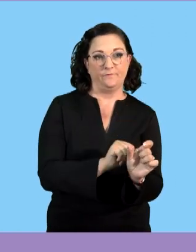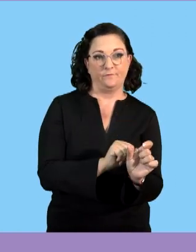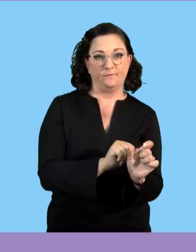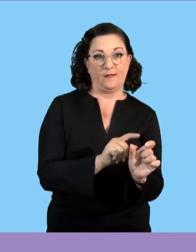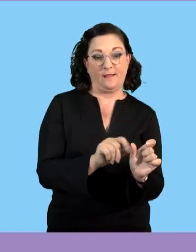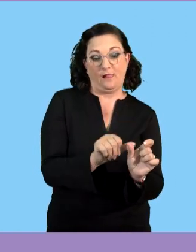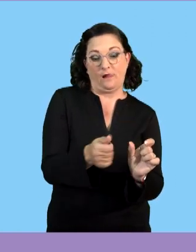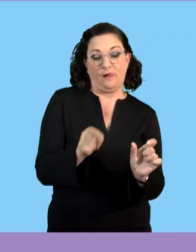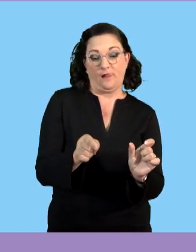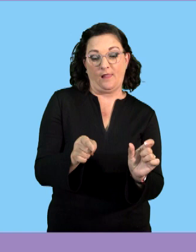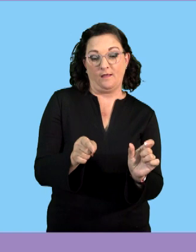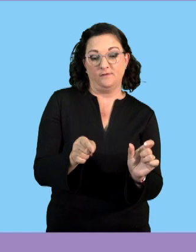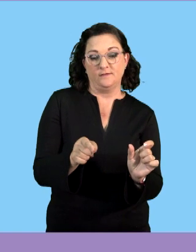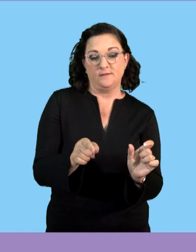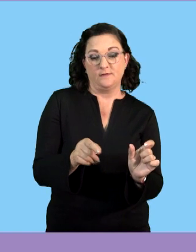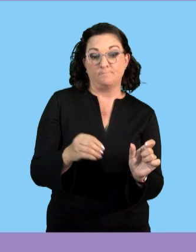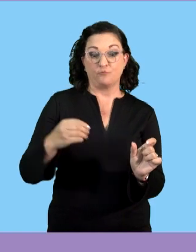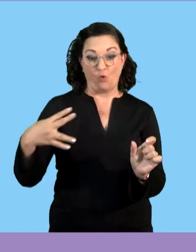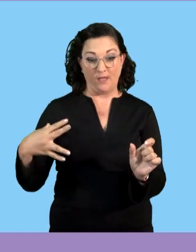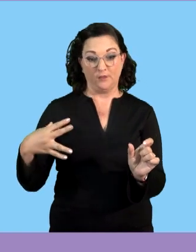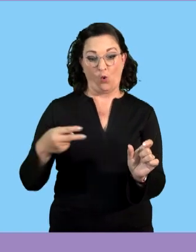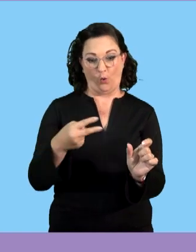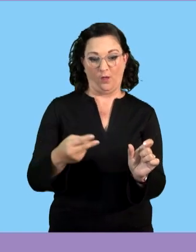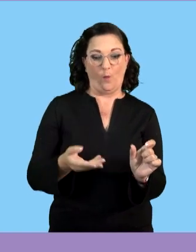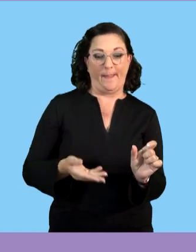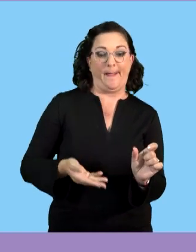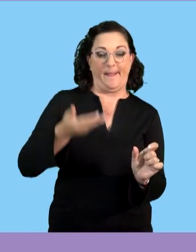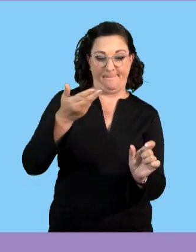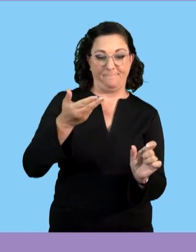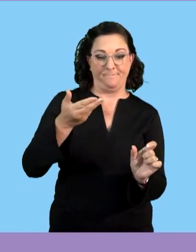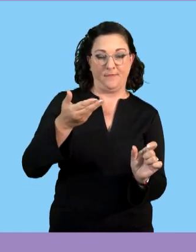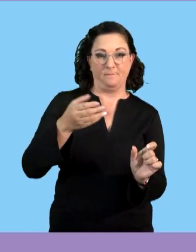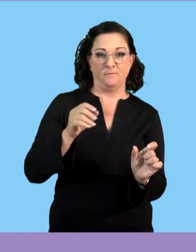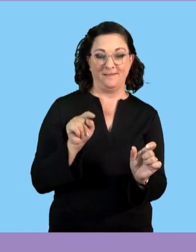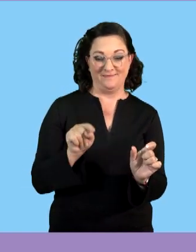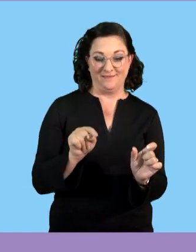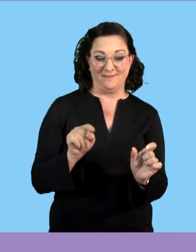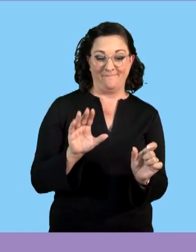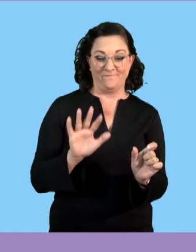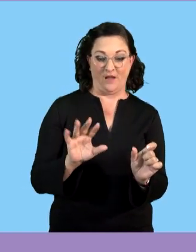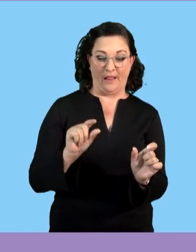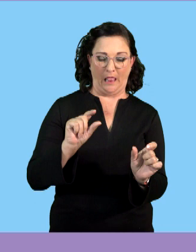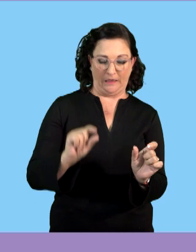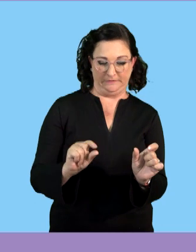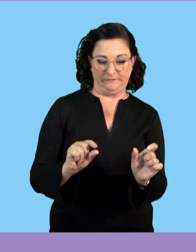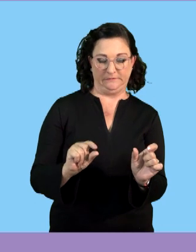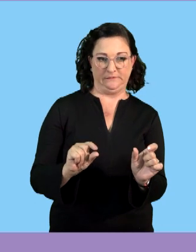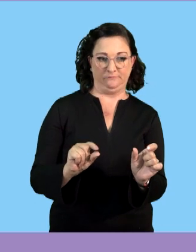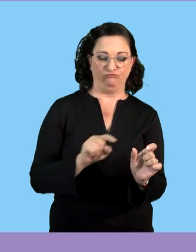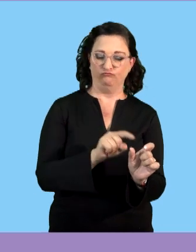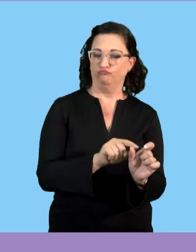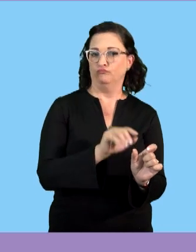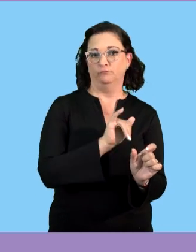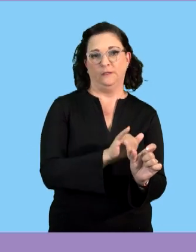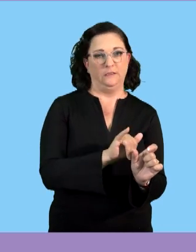round up the previous digit. Or if it's less than 5, leave the